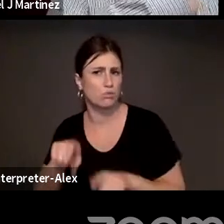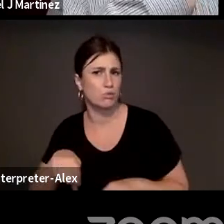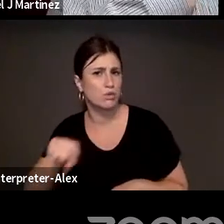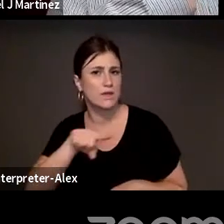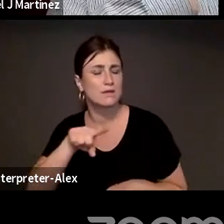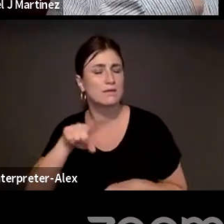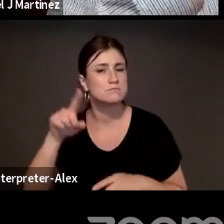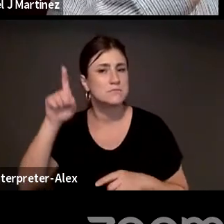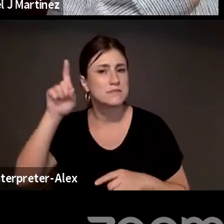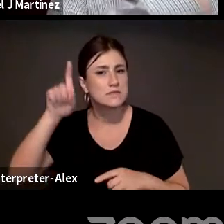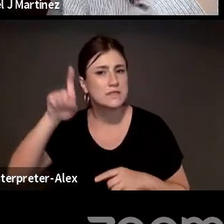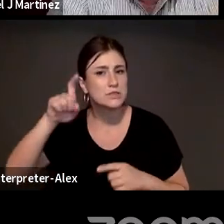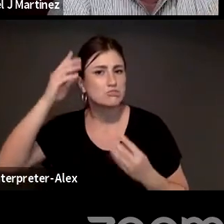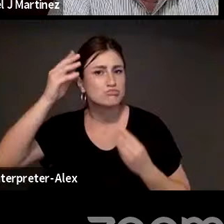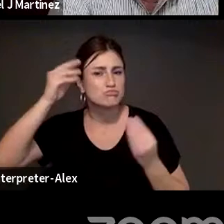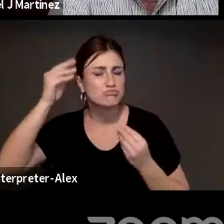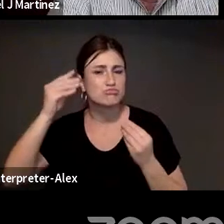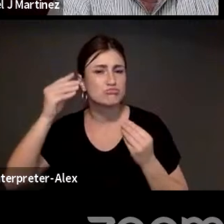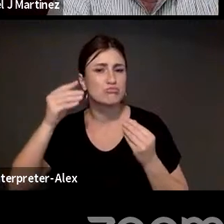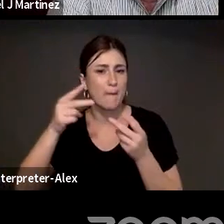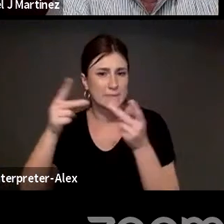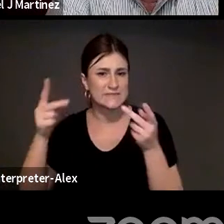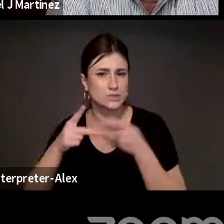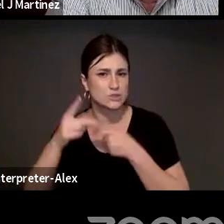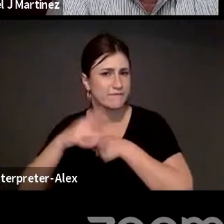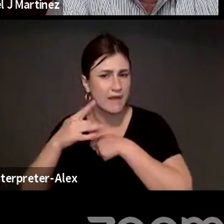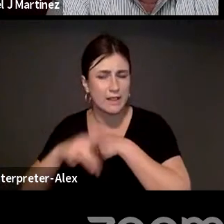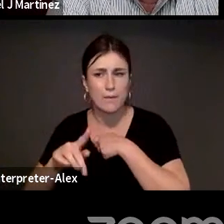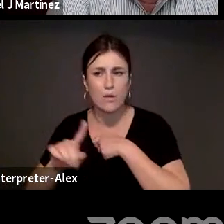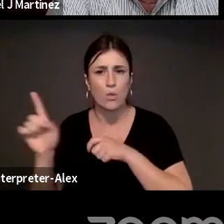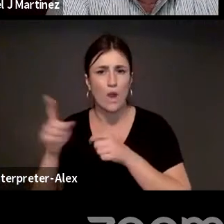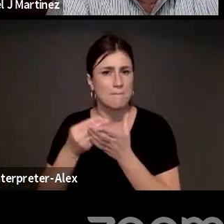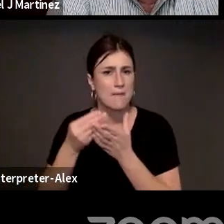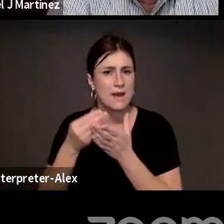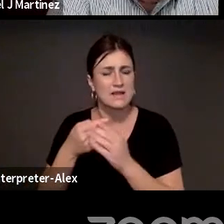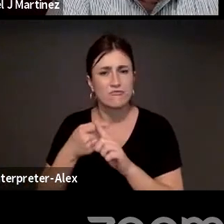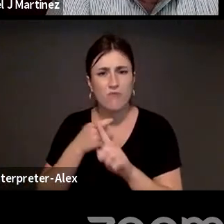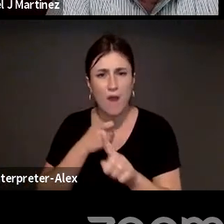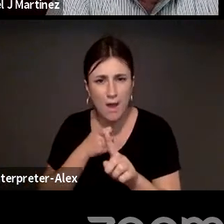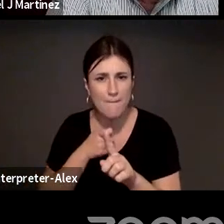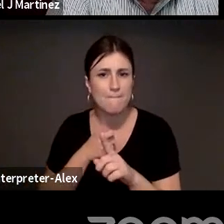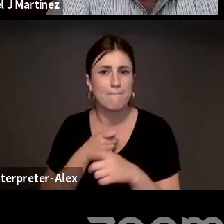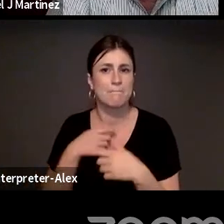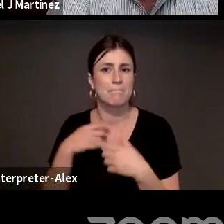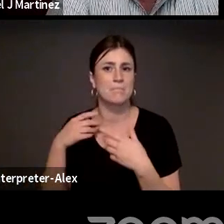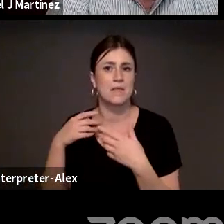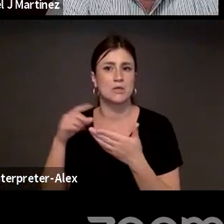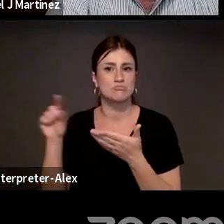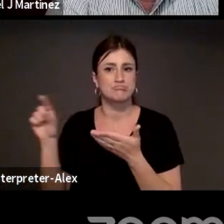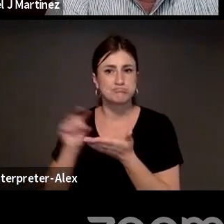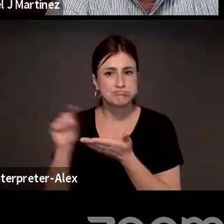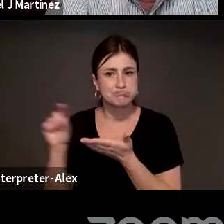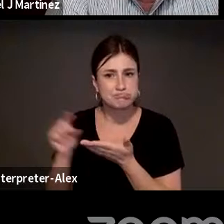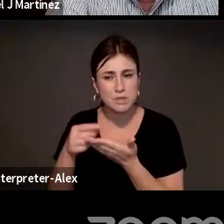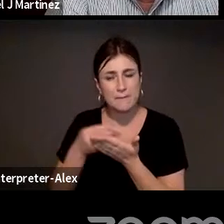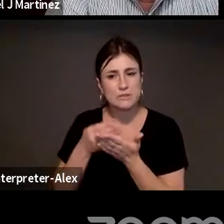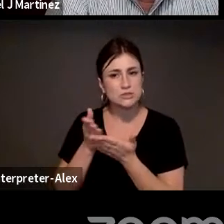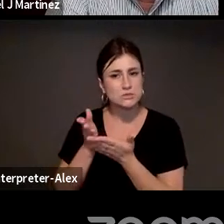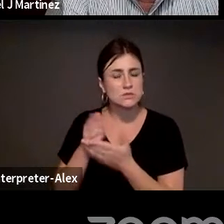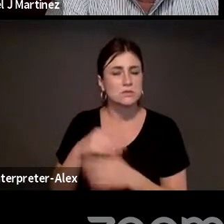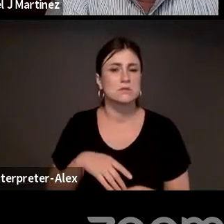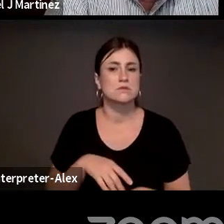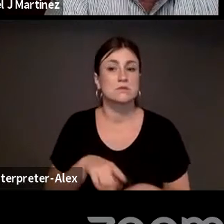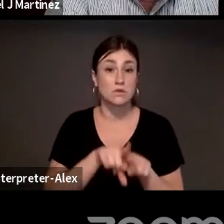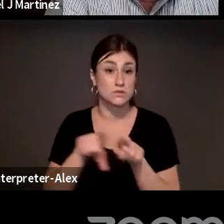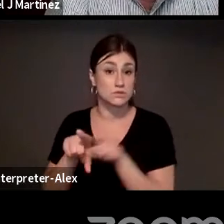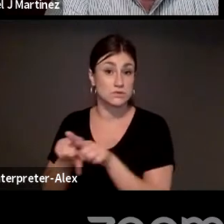positions that we need to fill and where that money is going to come from as far as staffing. And also, of course, with the fire department that needs